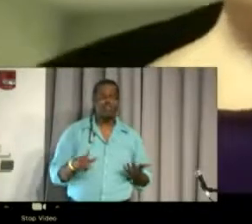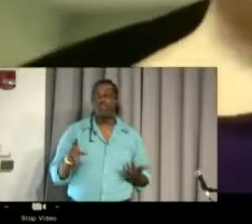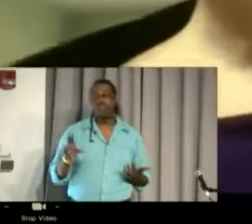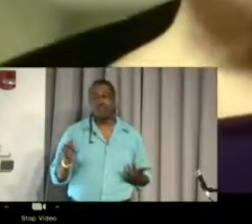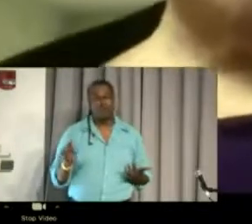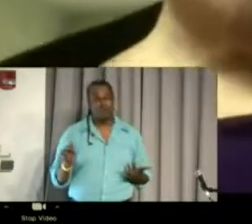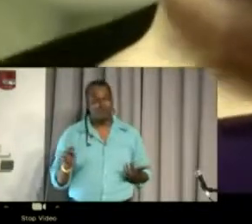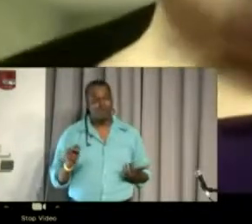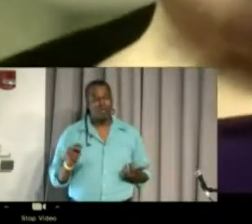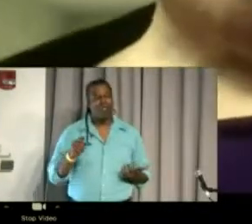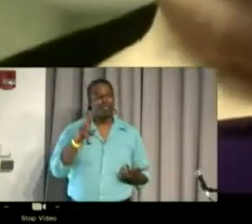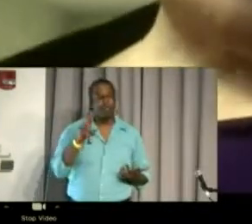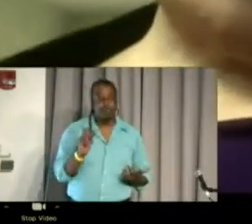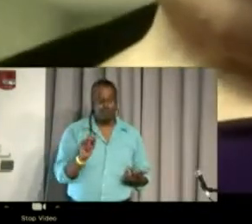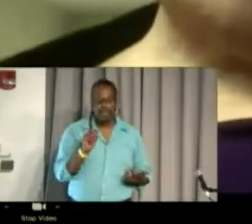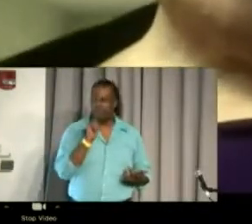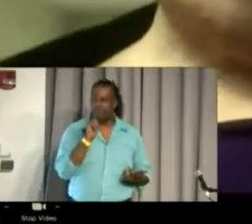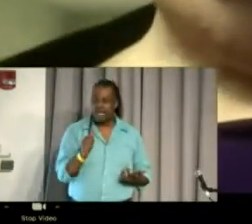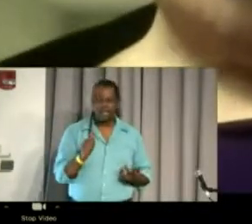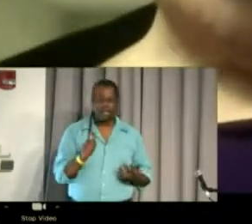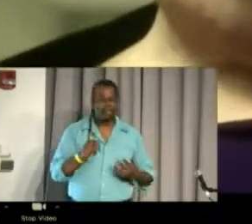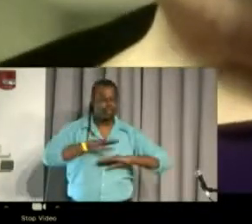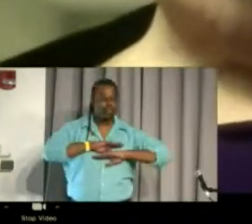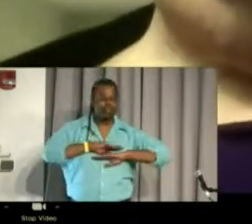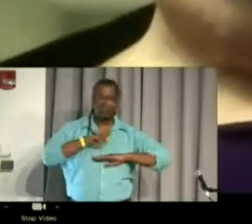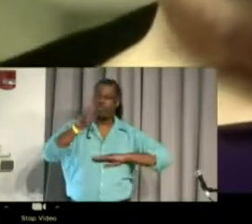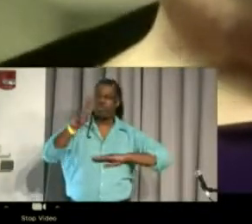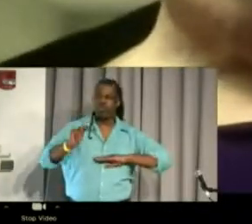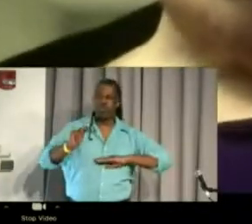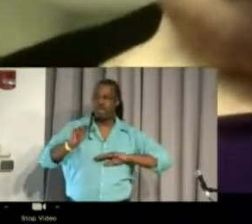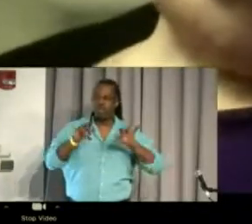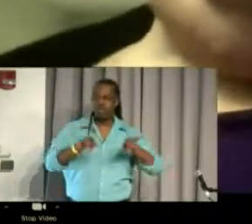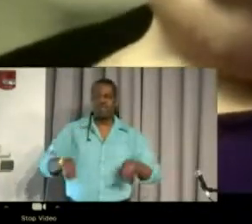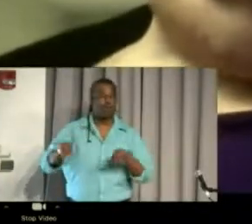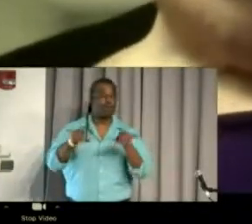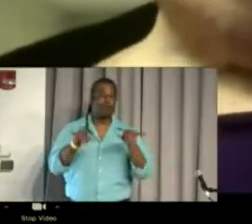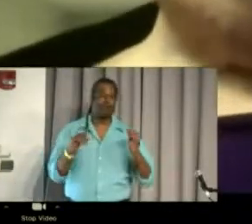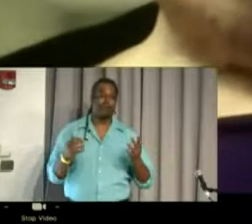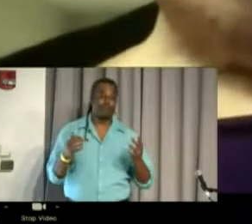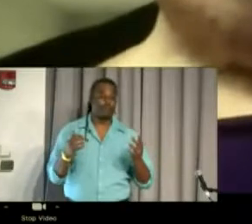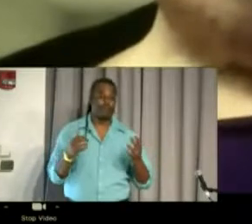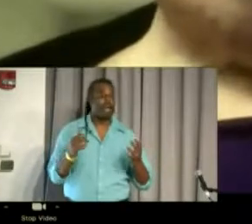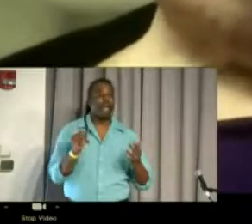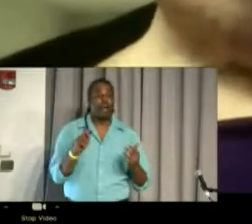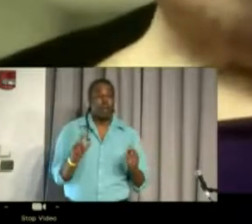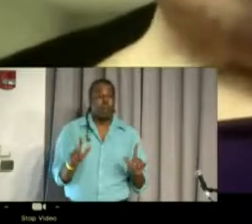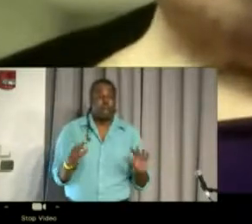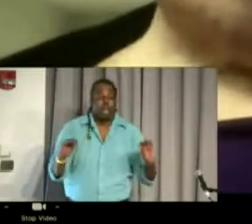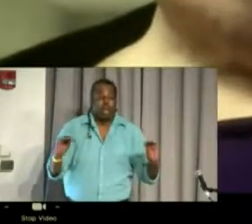no, the United States does not live up to those United Nations standards at all.